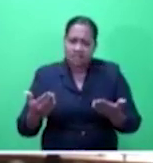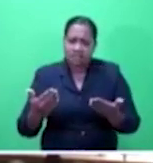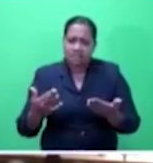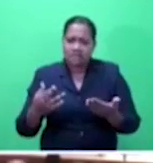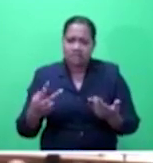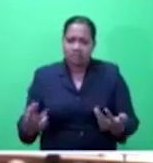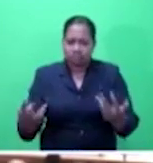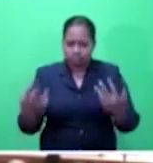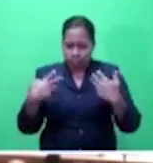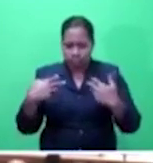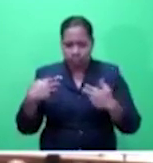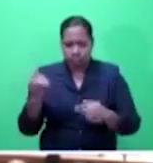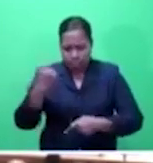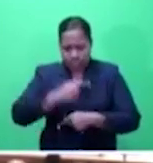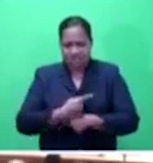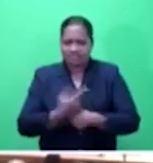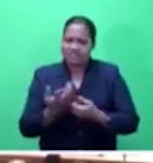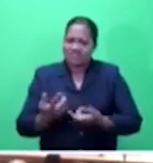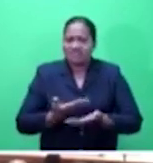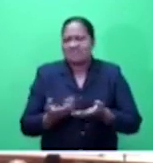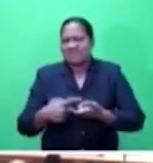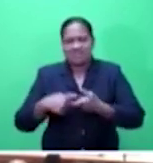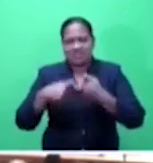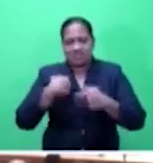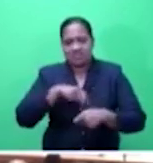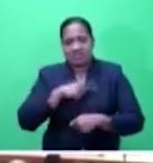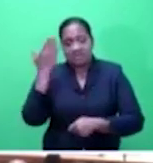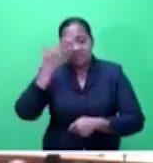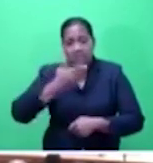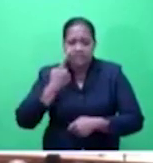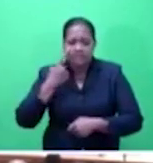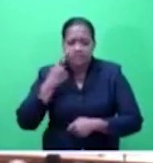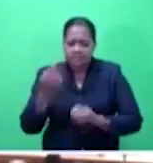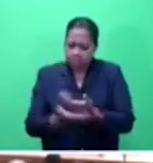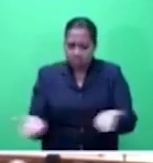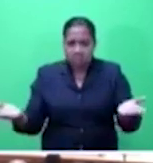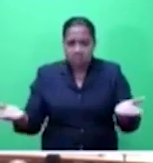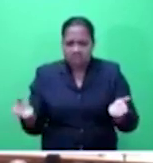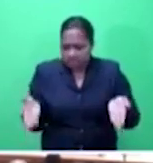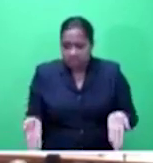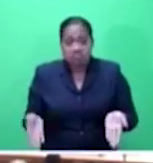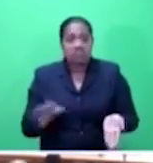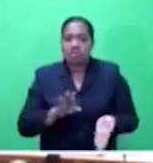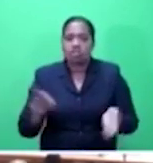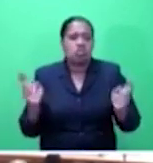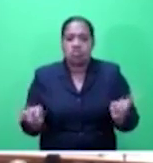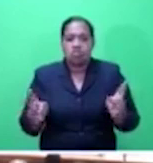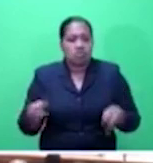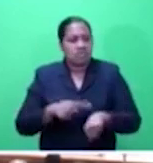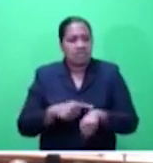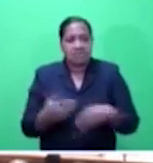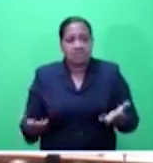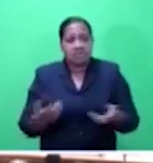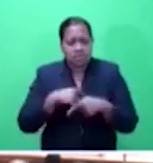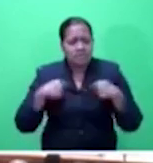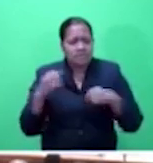evening. As you can see by the way we're all spread throughout the chamber, these are not normal times. We've made these changes